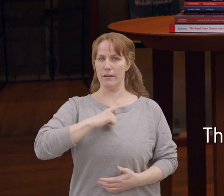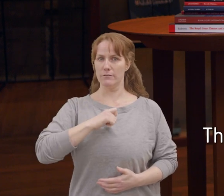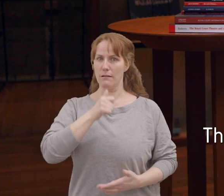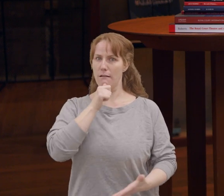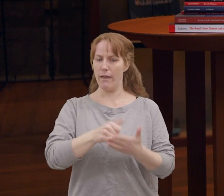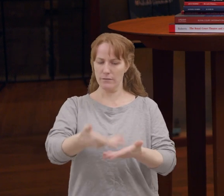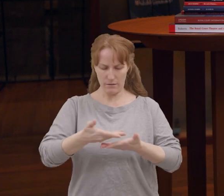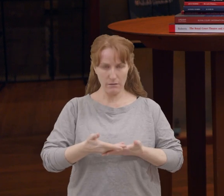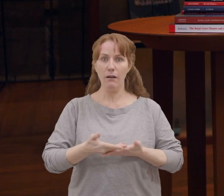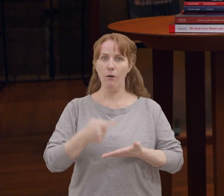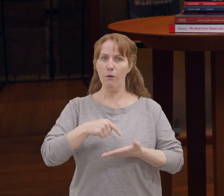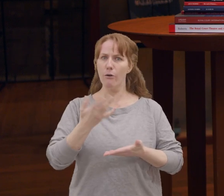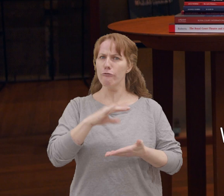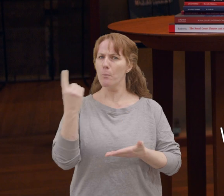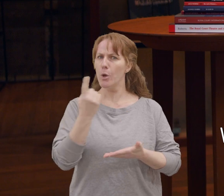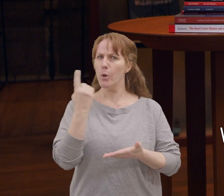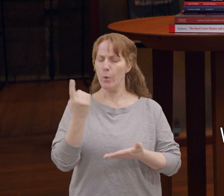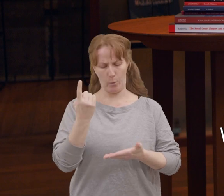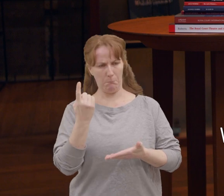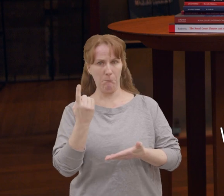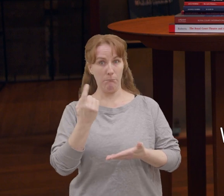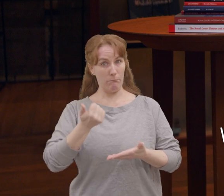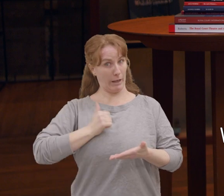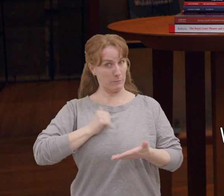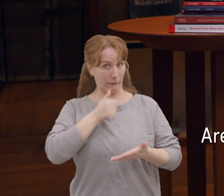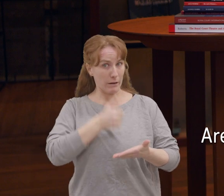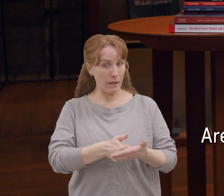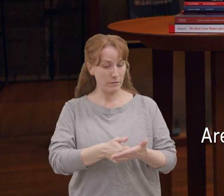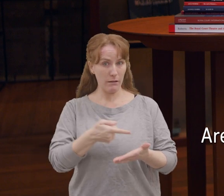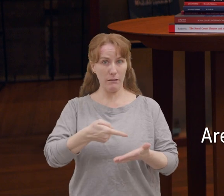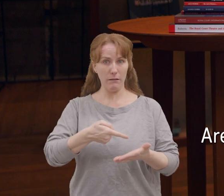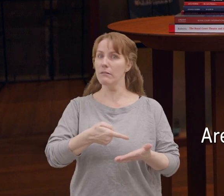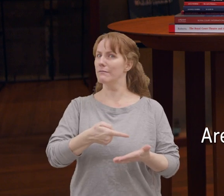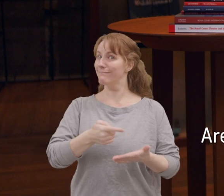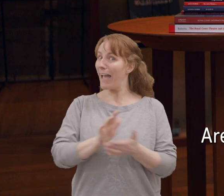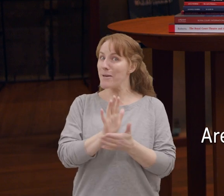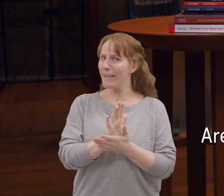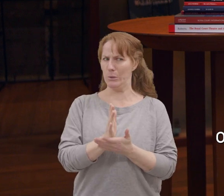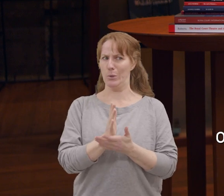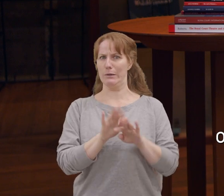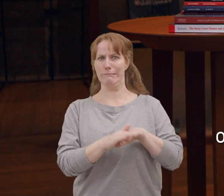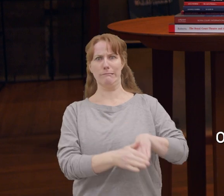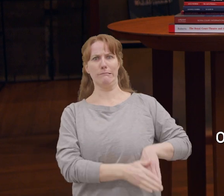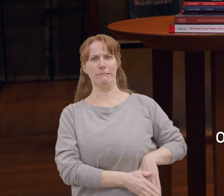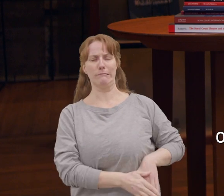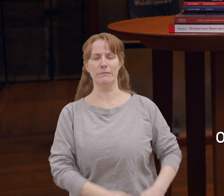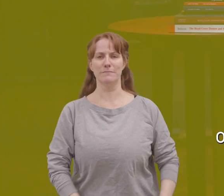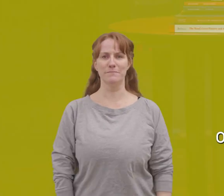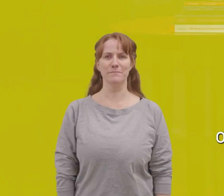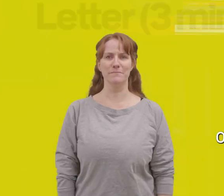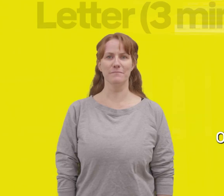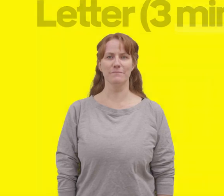letter. Who wrote this letter? Were they expecting this letter? Are they happy to receive this letter, or were they avoiding this